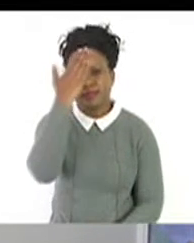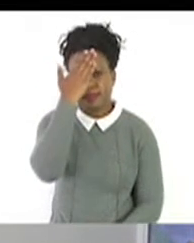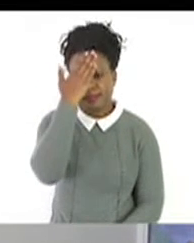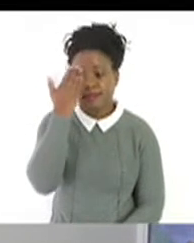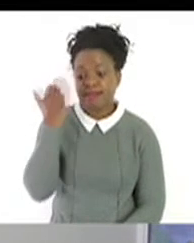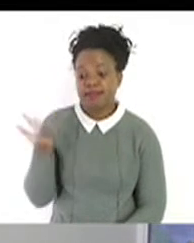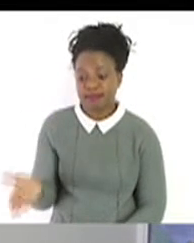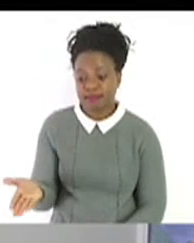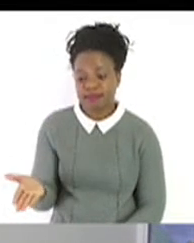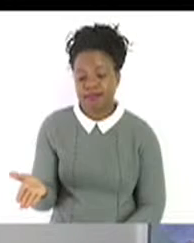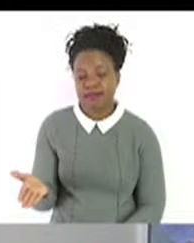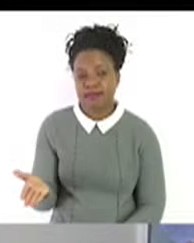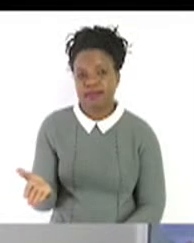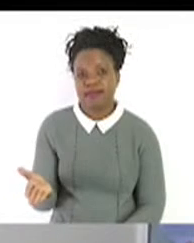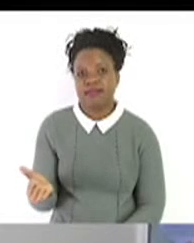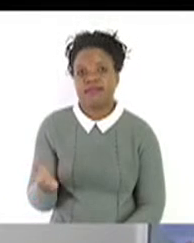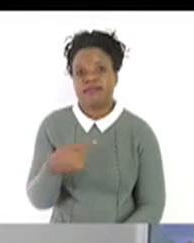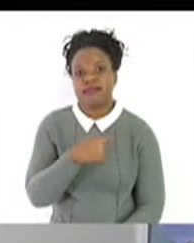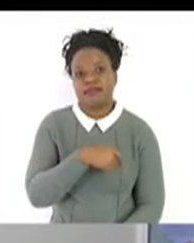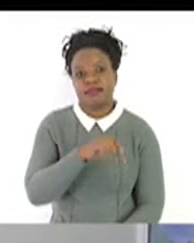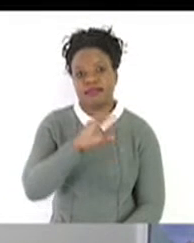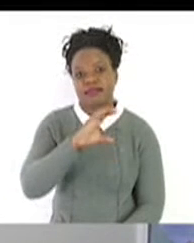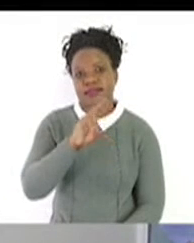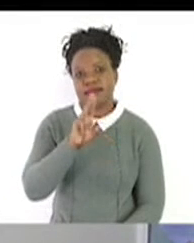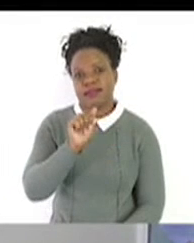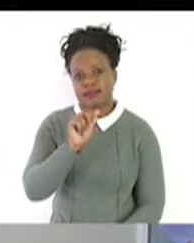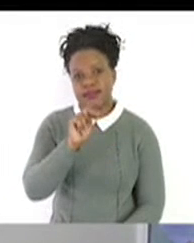With me here is Chanel.